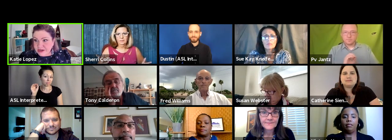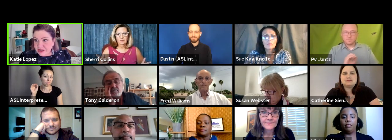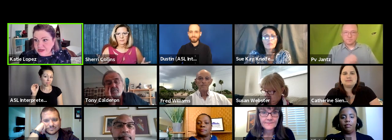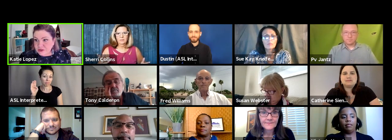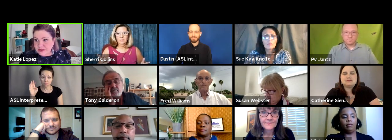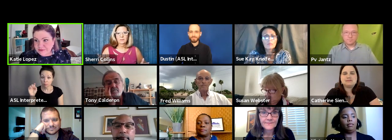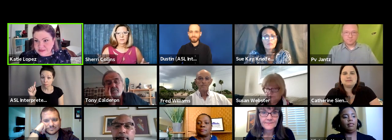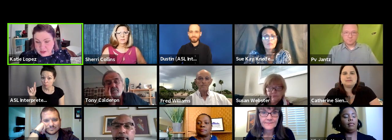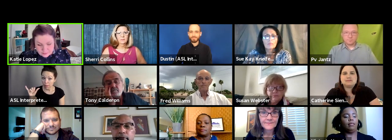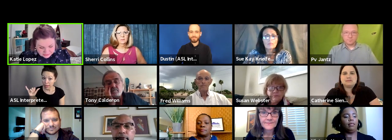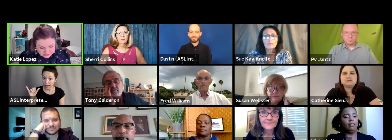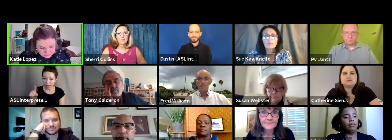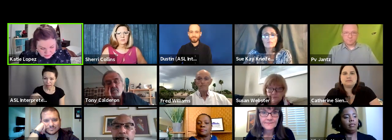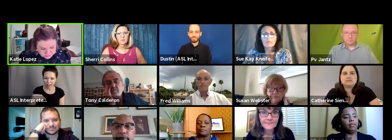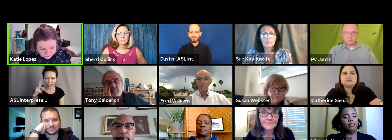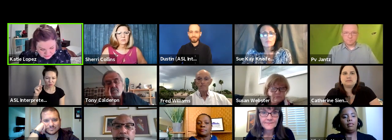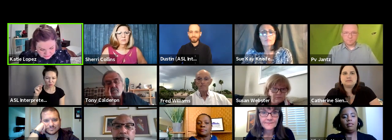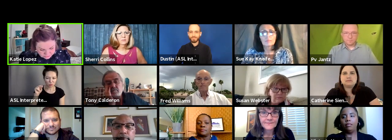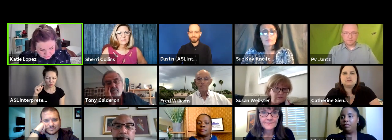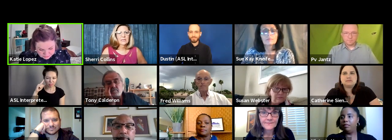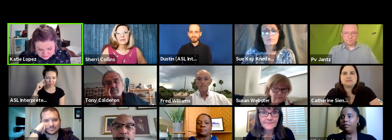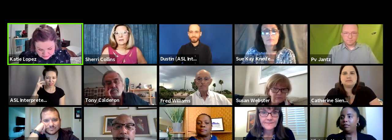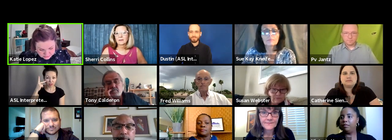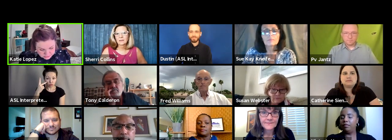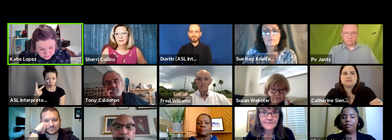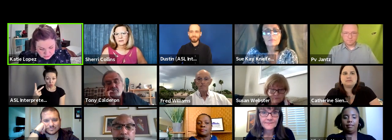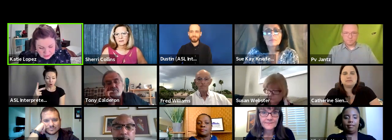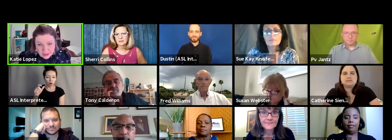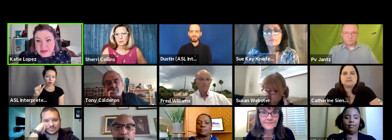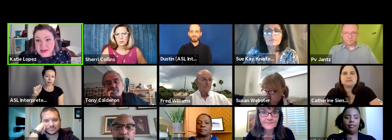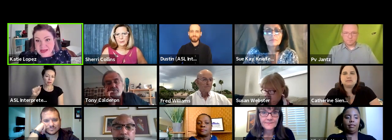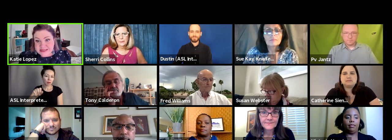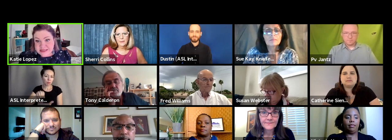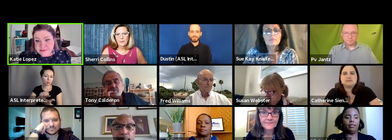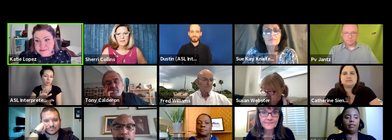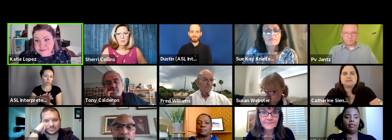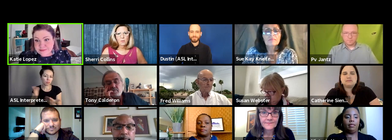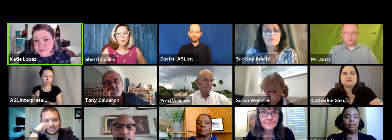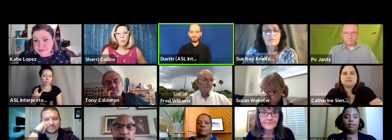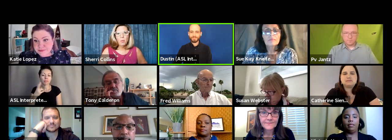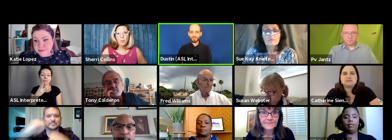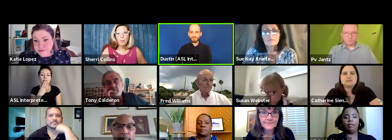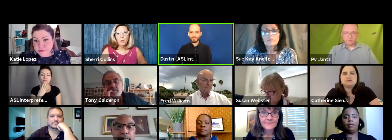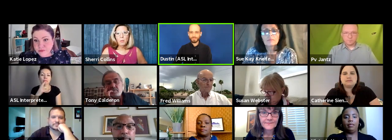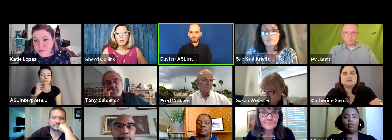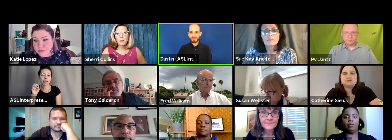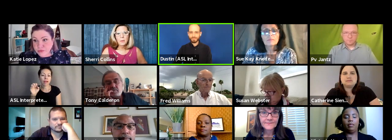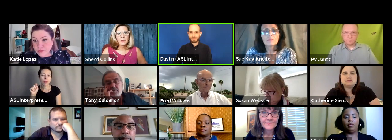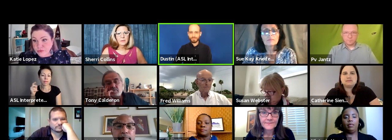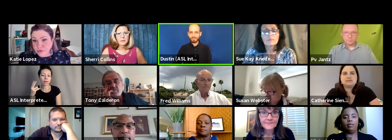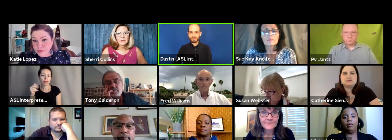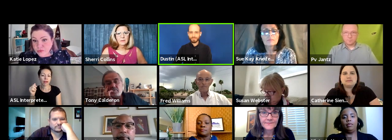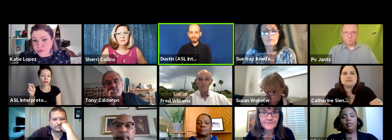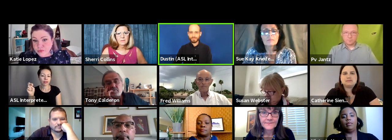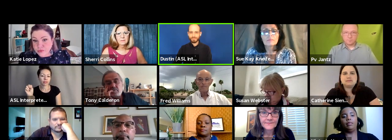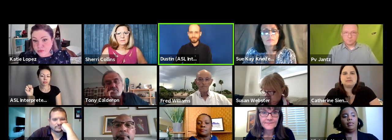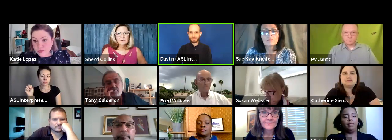Betty McIntyre, I do believe I saw Betty, so we can count her present. Emmett Hassan.